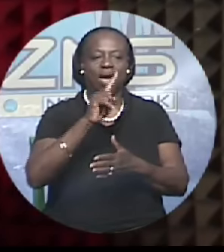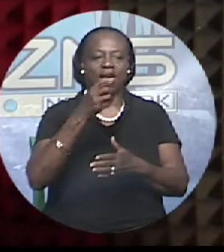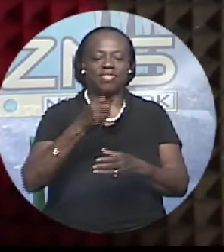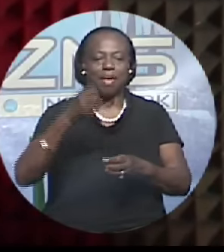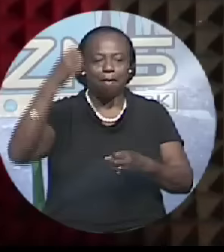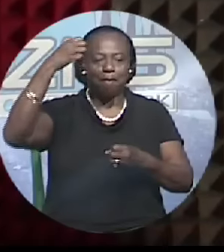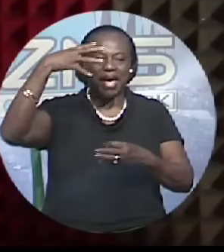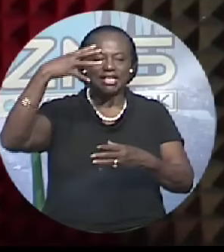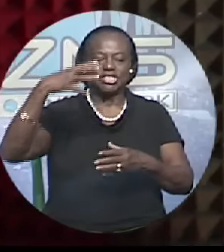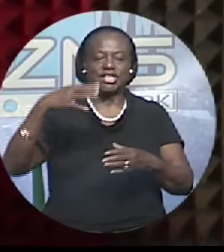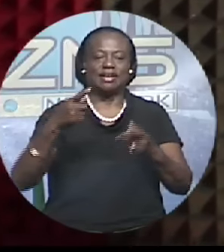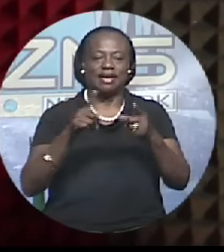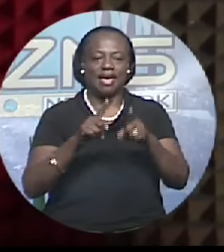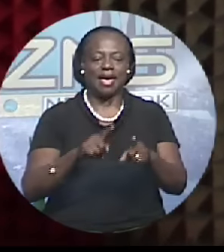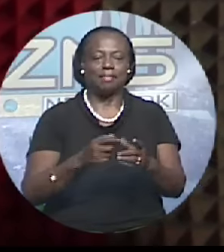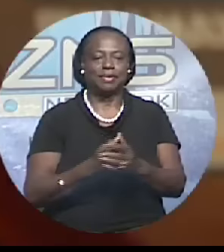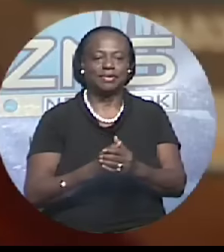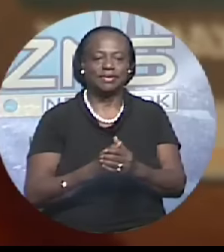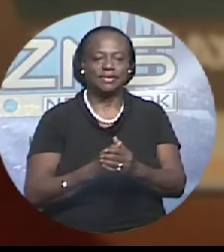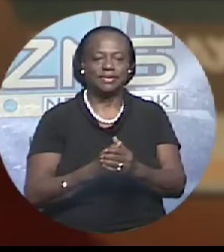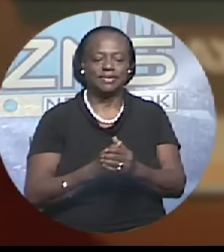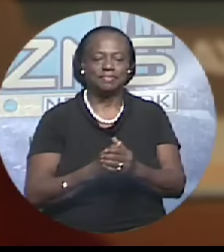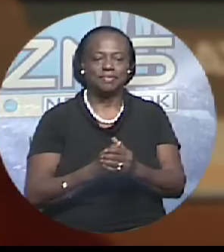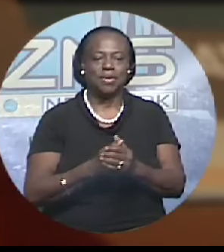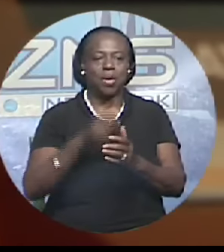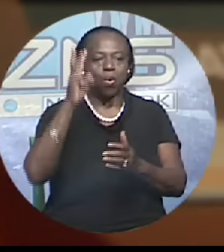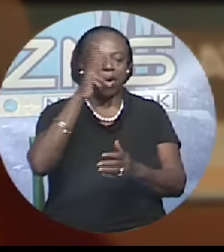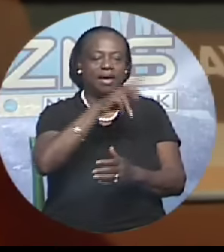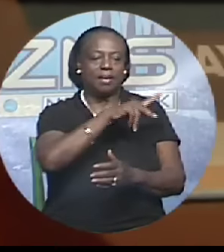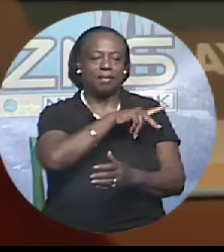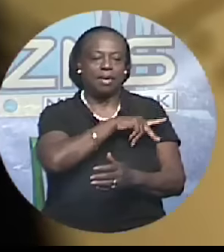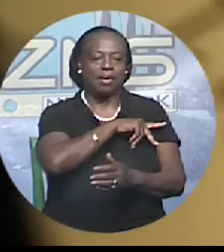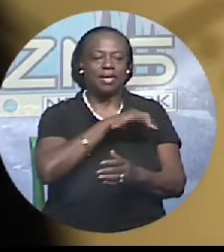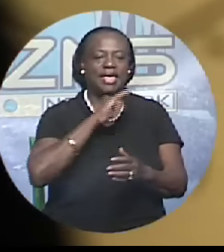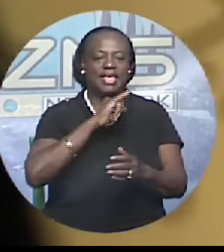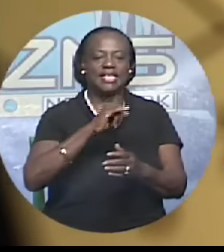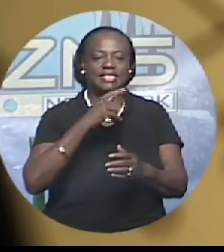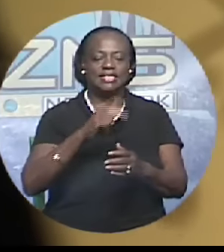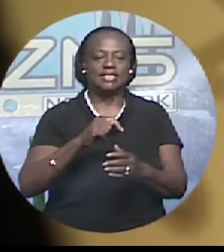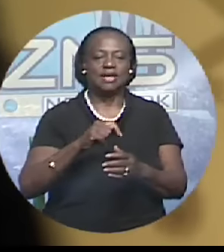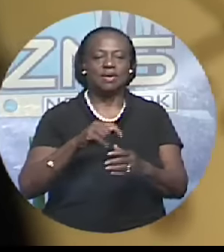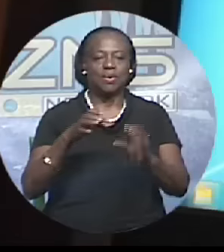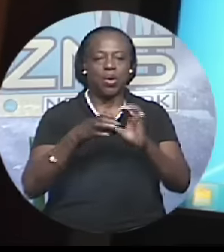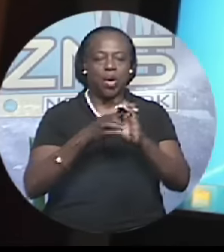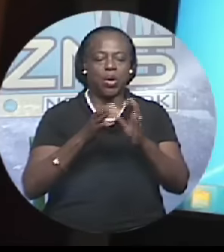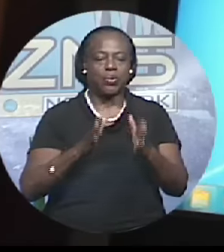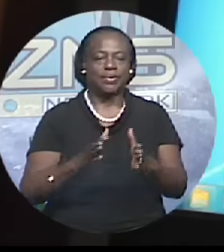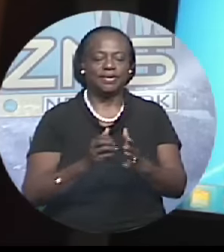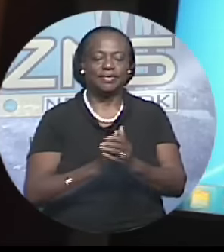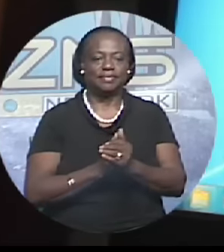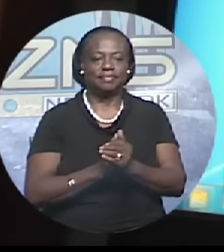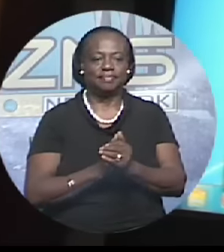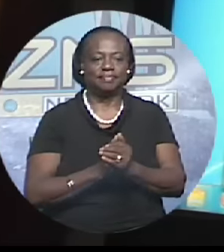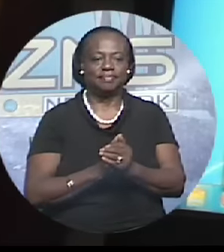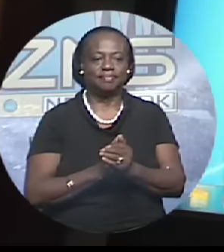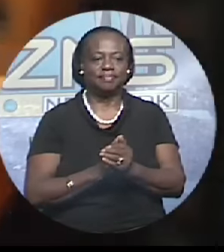Dwight Hart is the proprietor and a pioneer in private radio operation in the Family Islands.